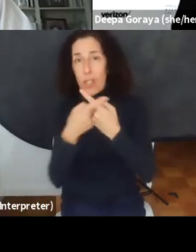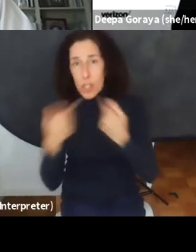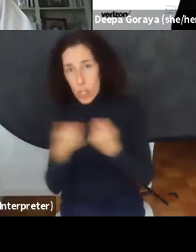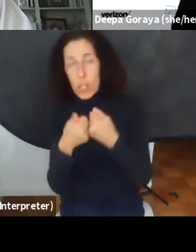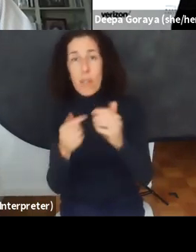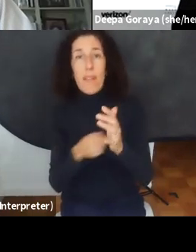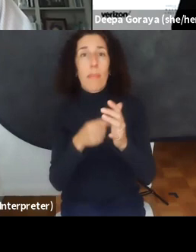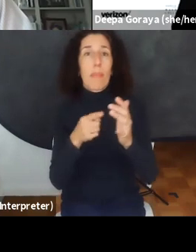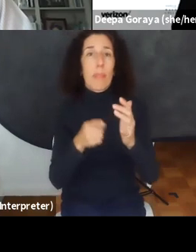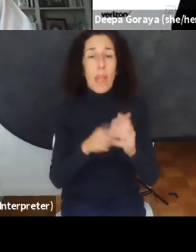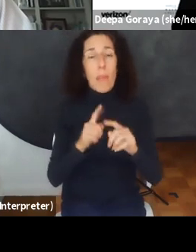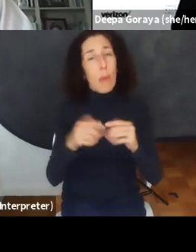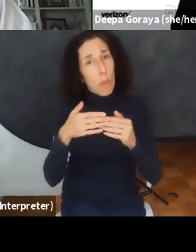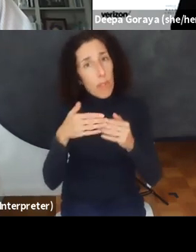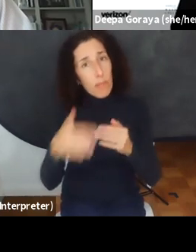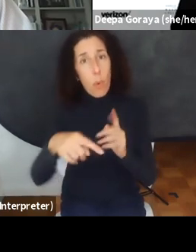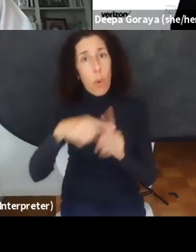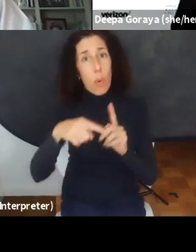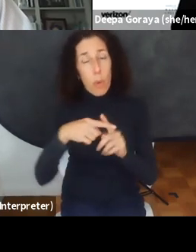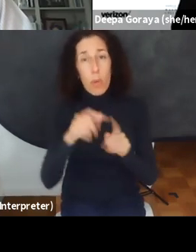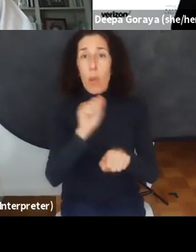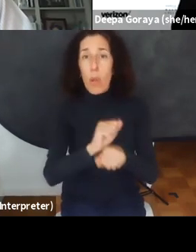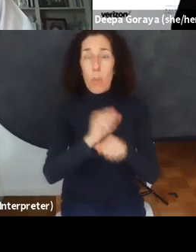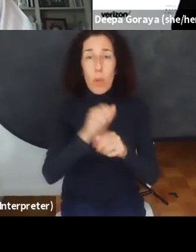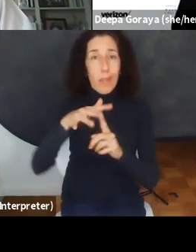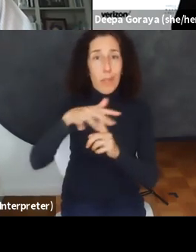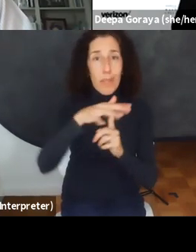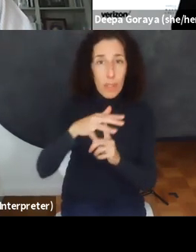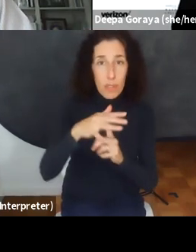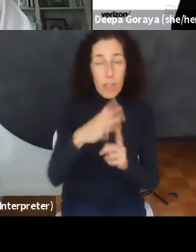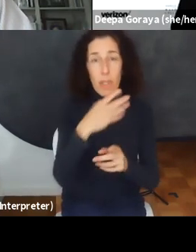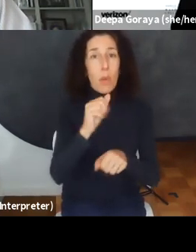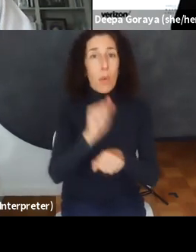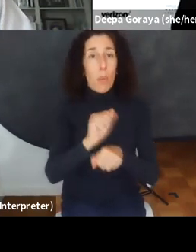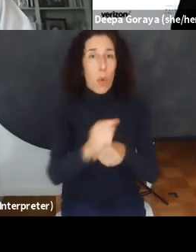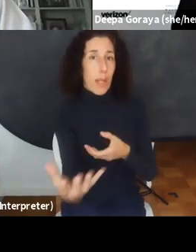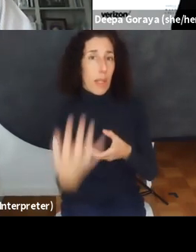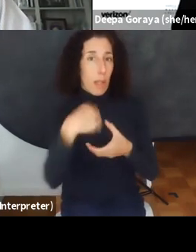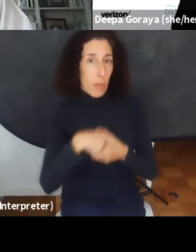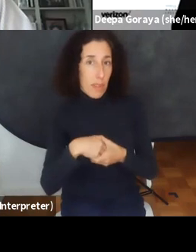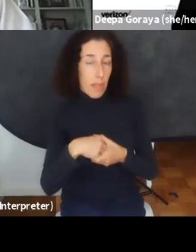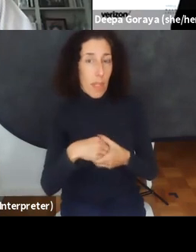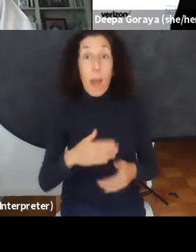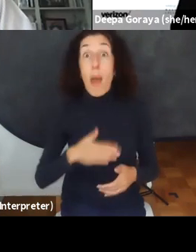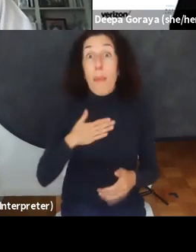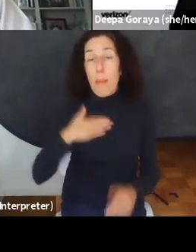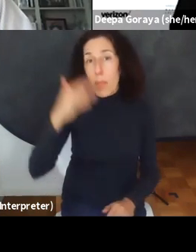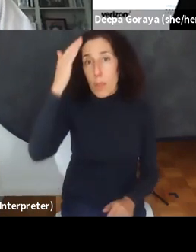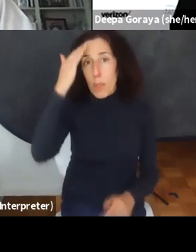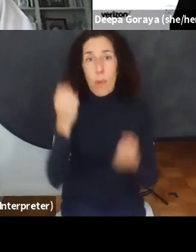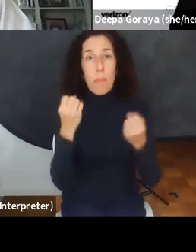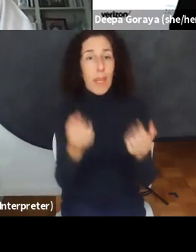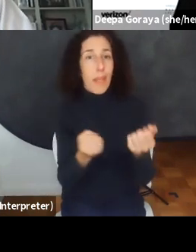work intersectionally and inclusively. Knowing that there are advocates out there doing this and pushing these ideas to the